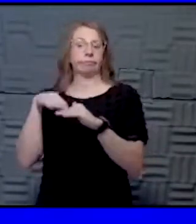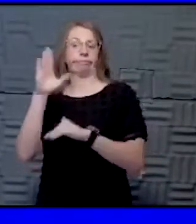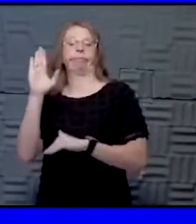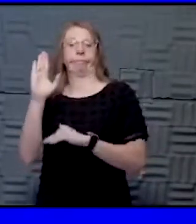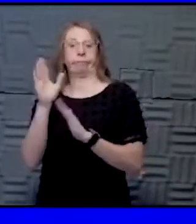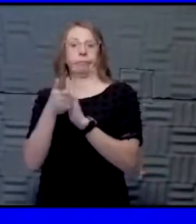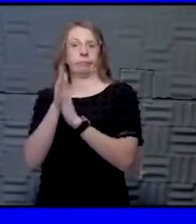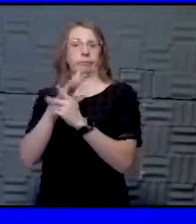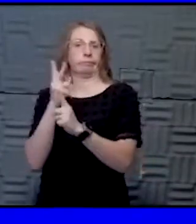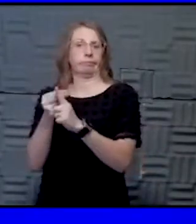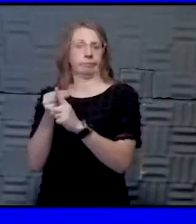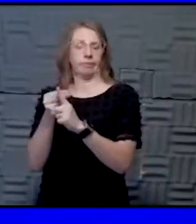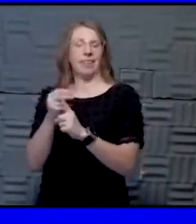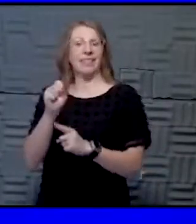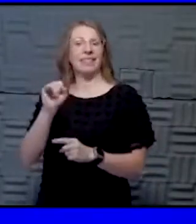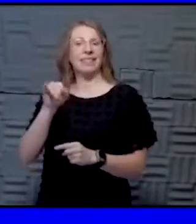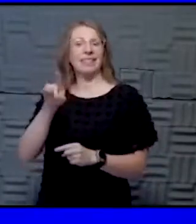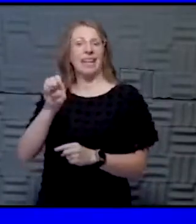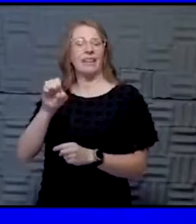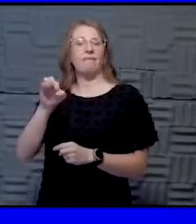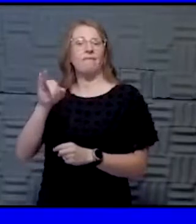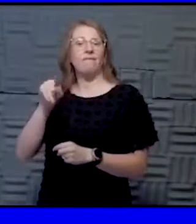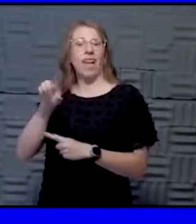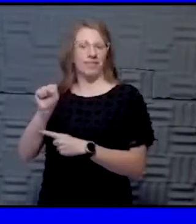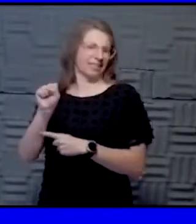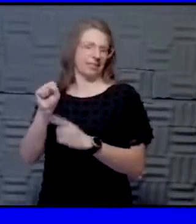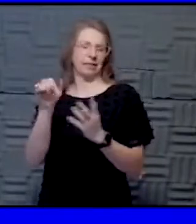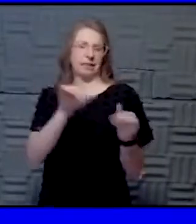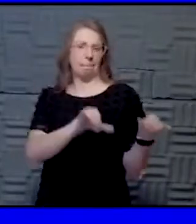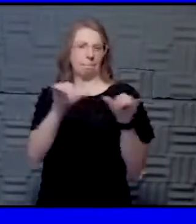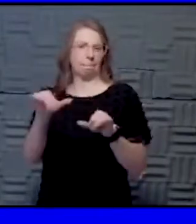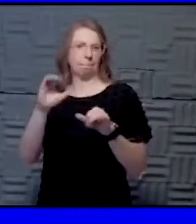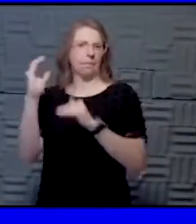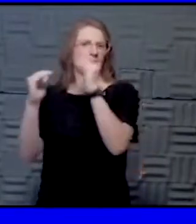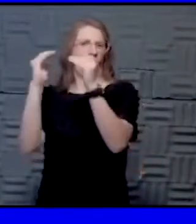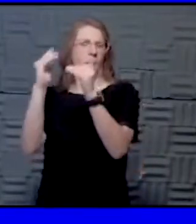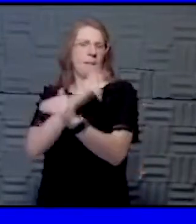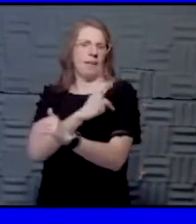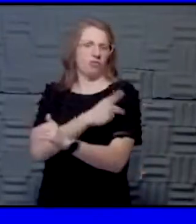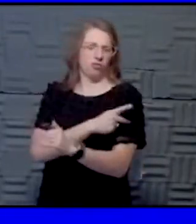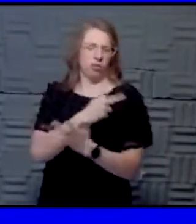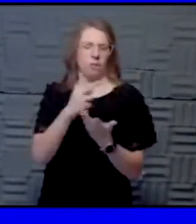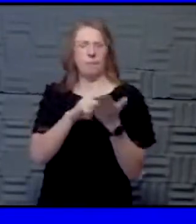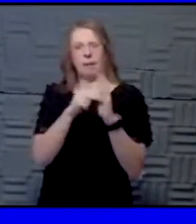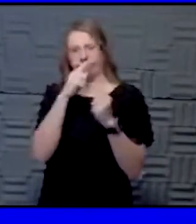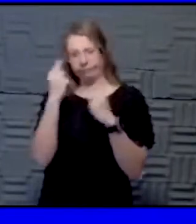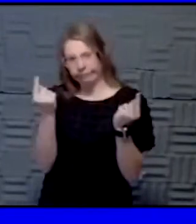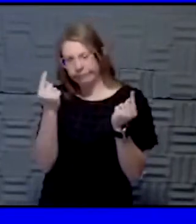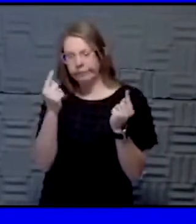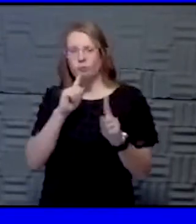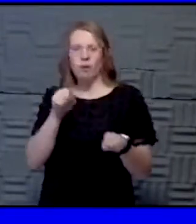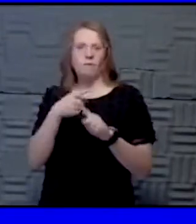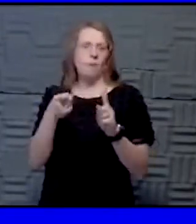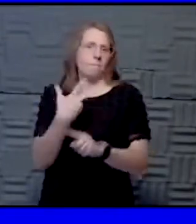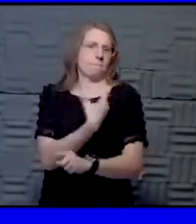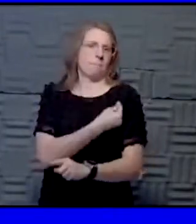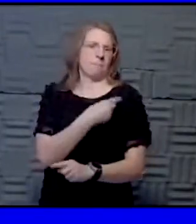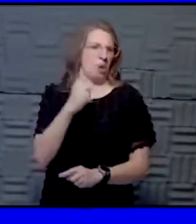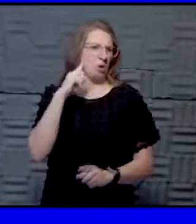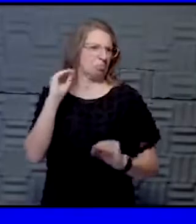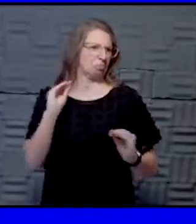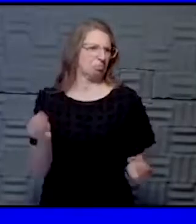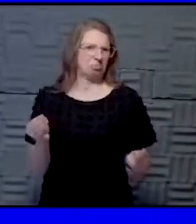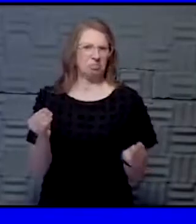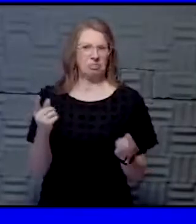getting vaccination, the side effects that we're seeing, we've seen in the older patients with adverse reactions, allergic reactions. We just have not heard that, even